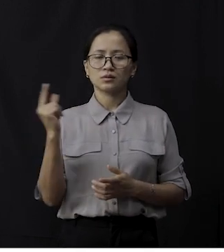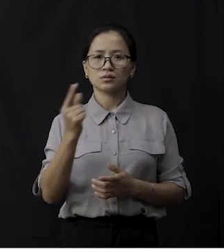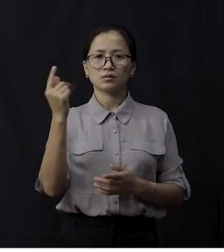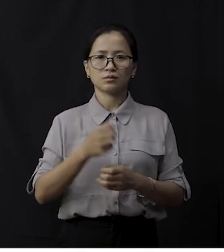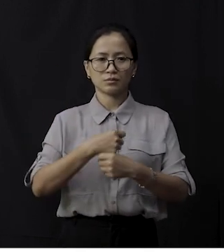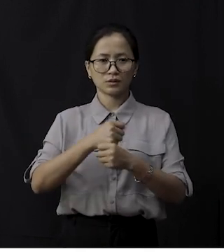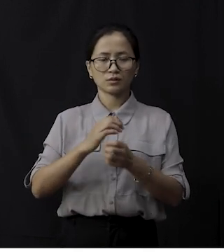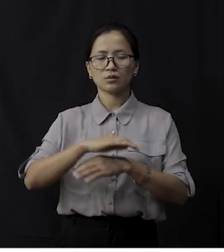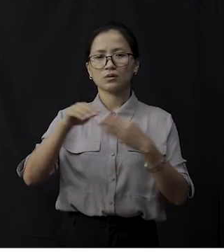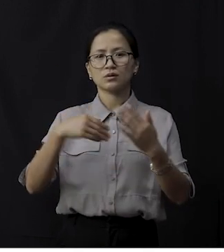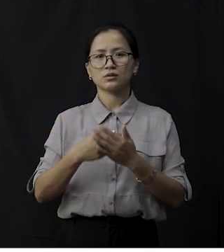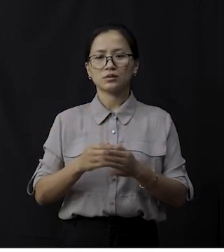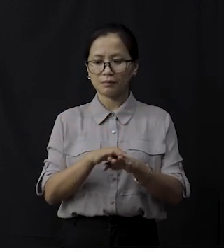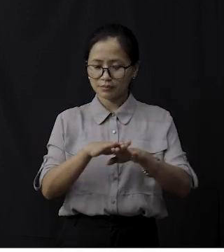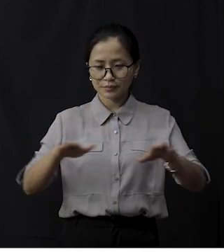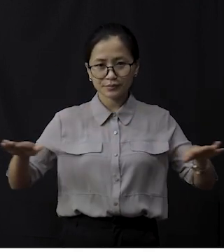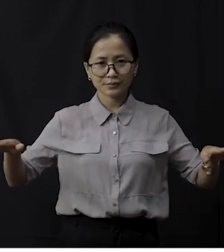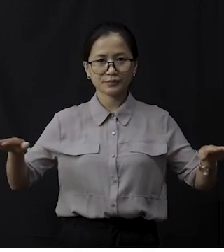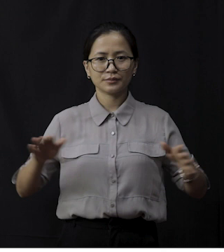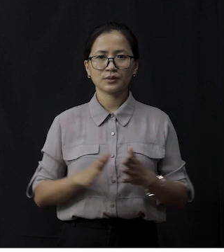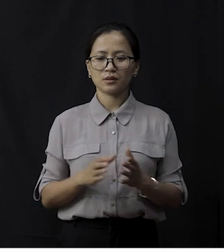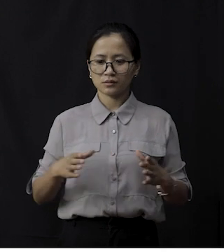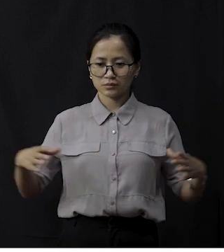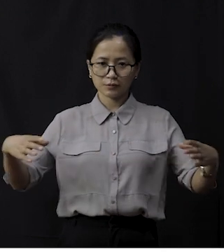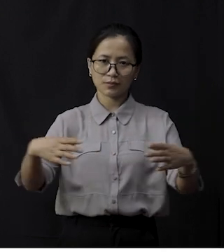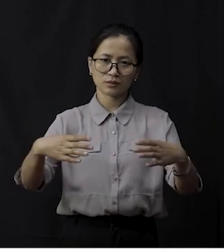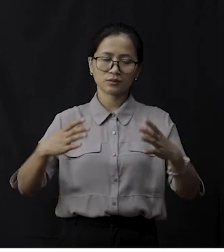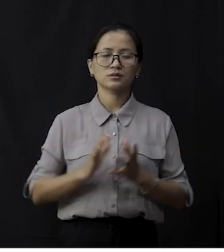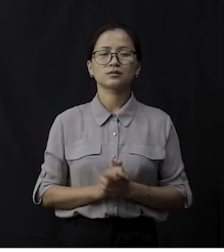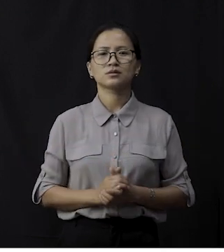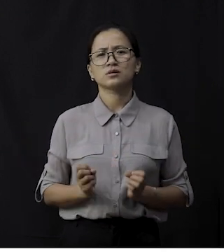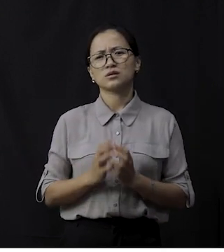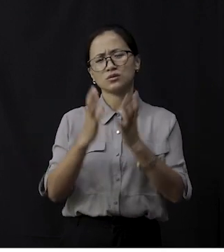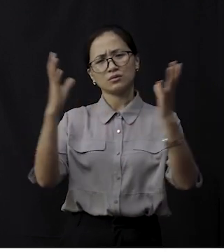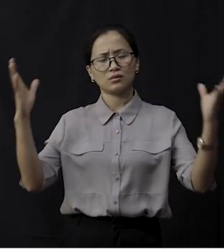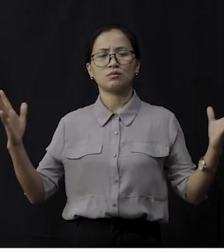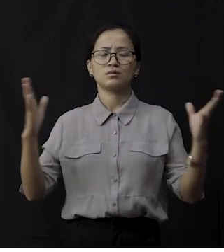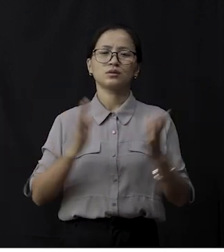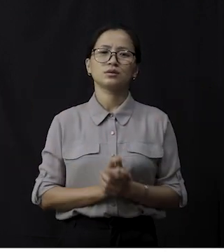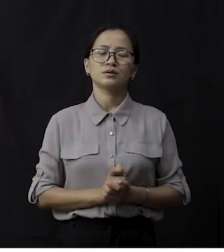for making all these mats and all these baskets. So many